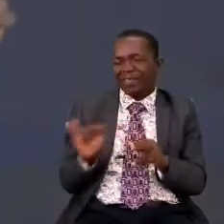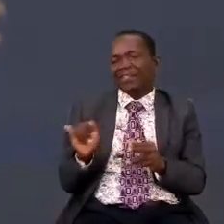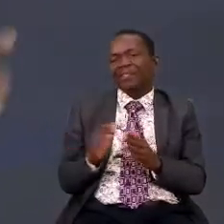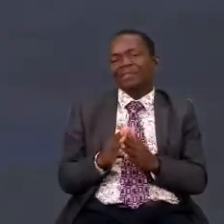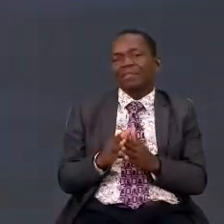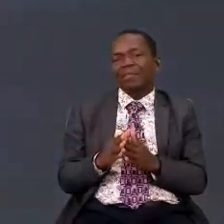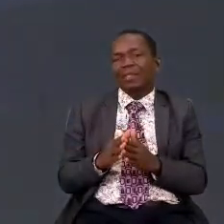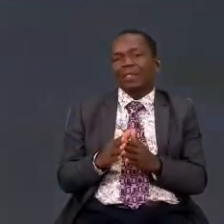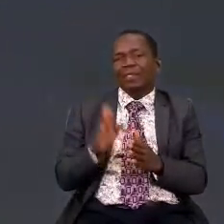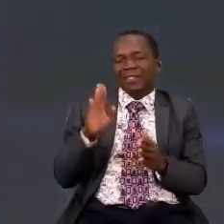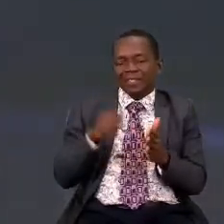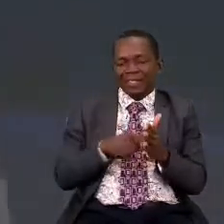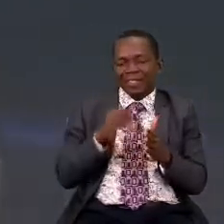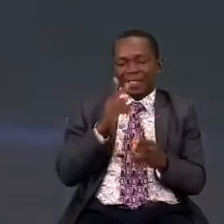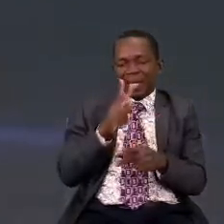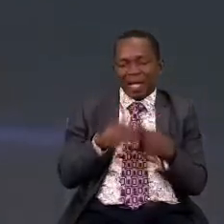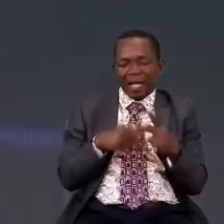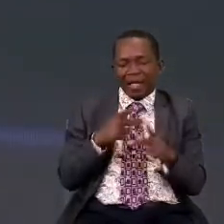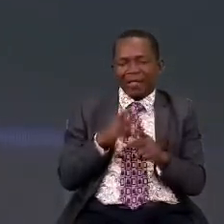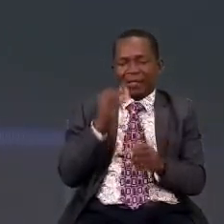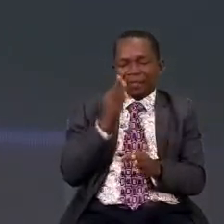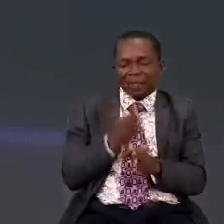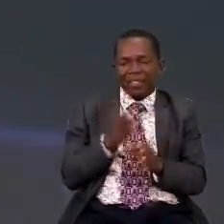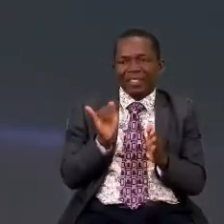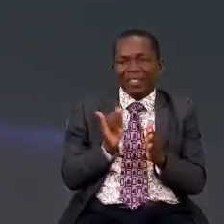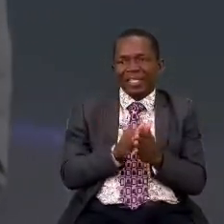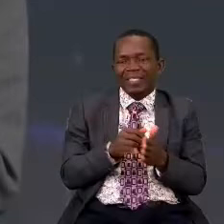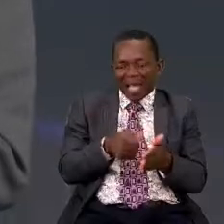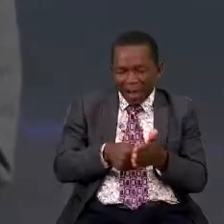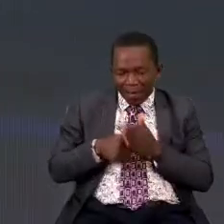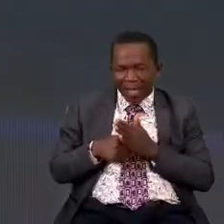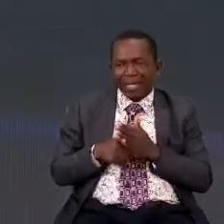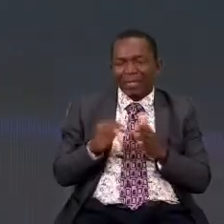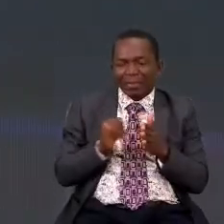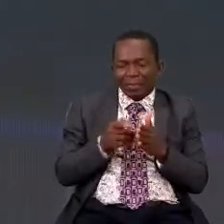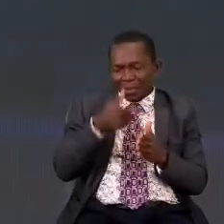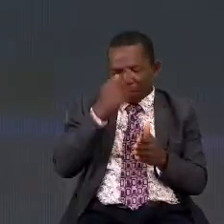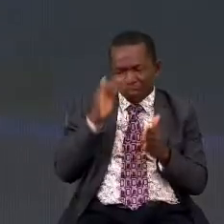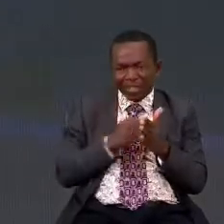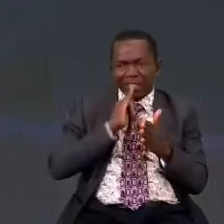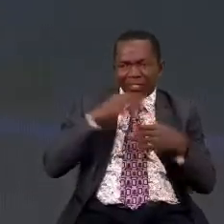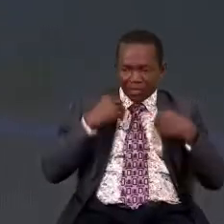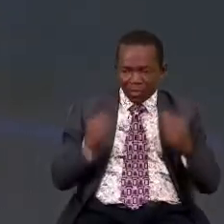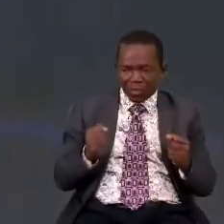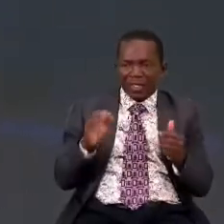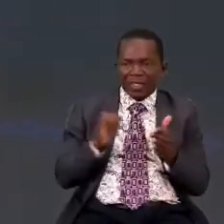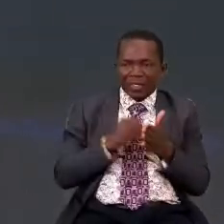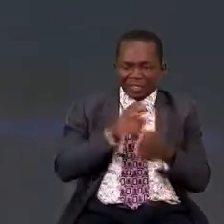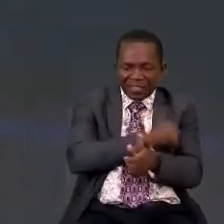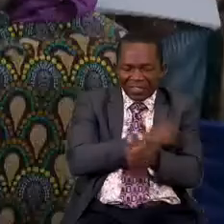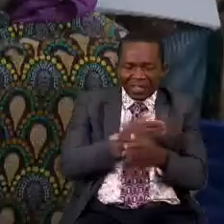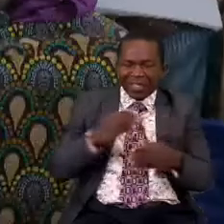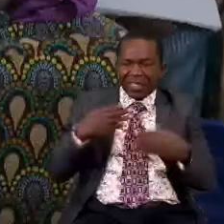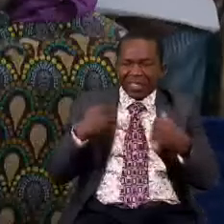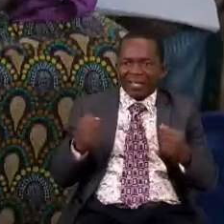it's steadfast, because it is surpassing. We're looking at Romans chapter 4, and we're reading from verse